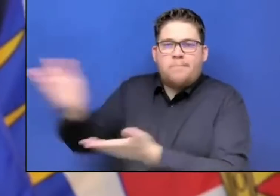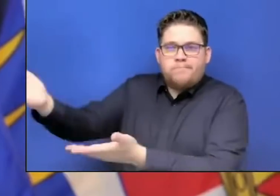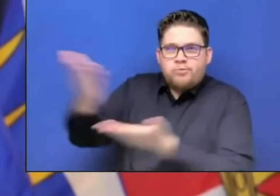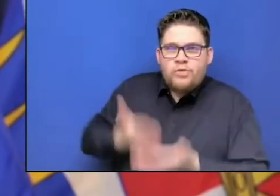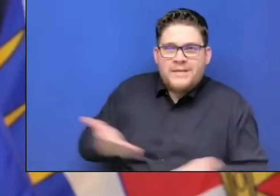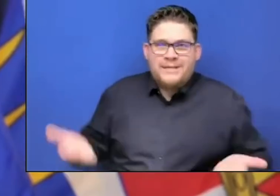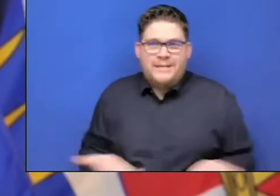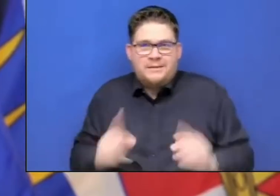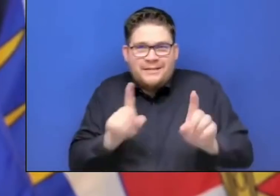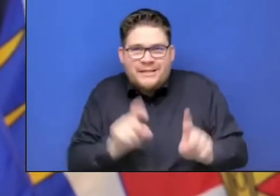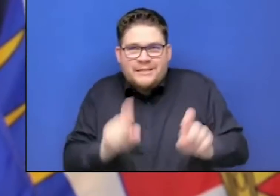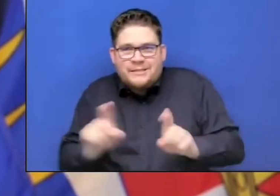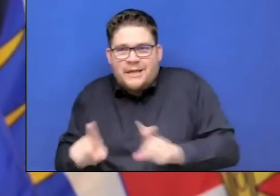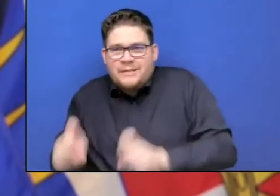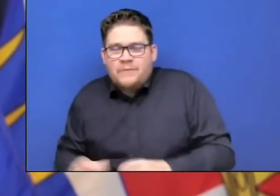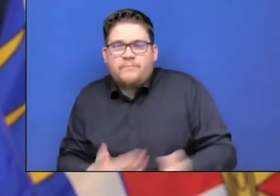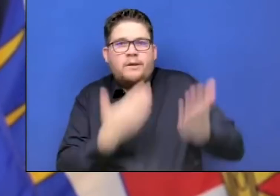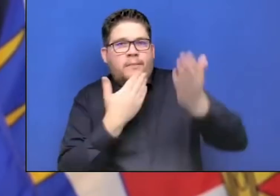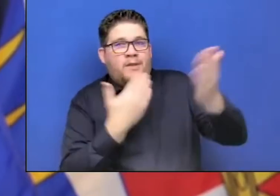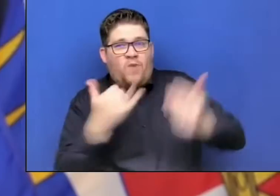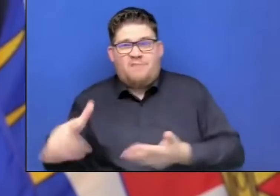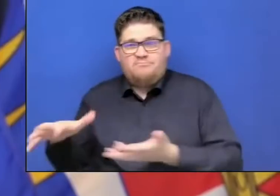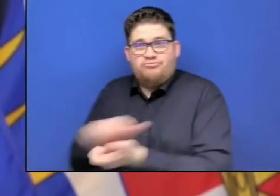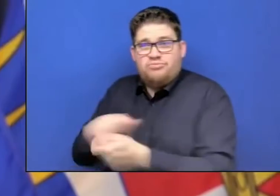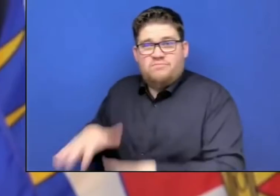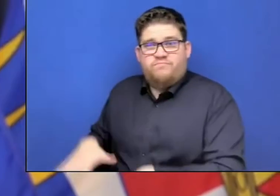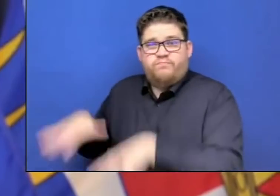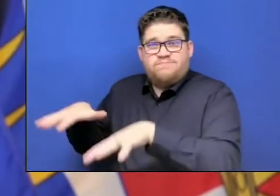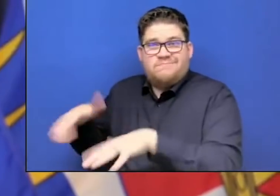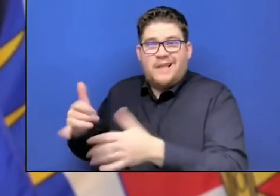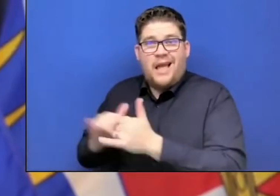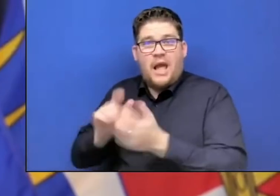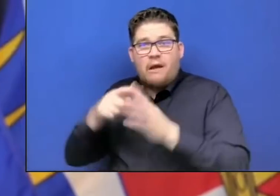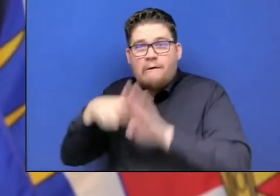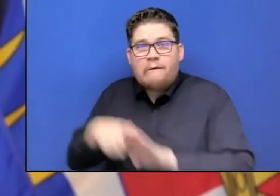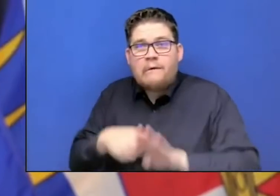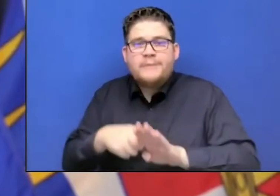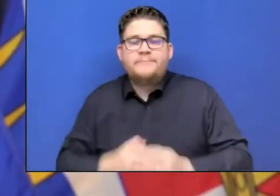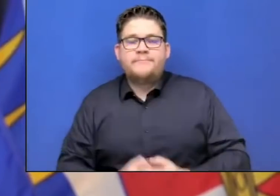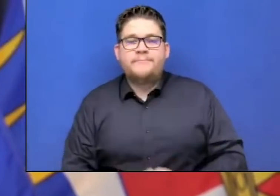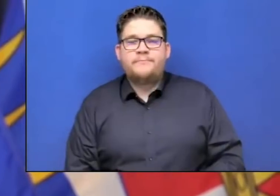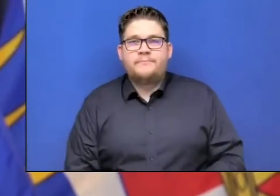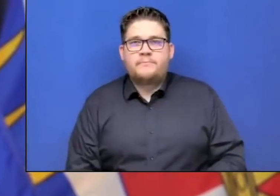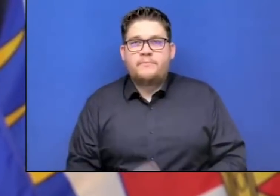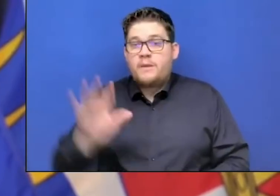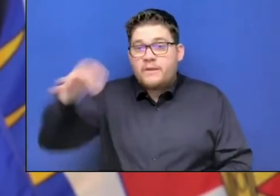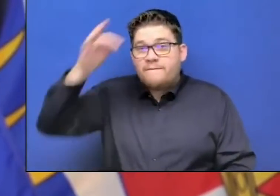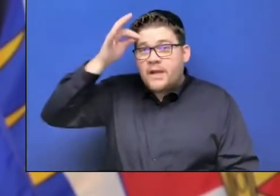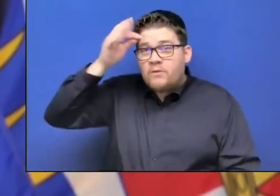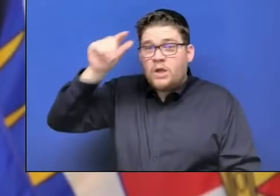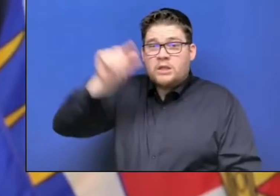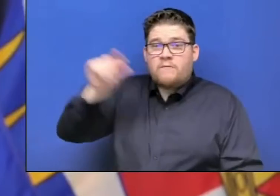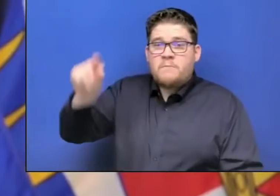we try and get back on our feet. The minister, the federal minister of agriculture, Minister Bibeau, has reached